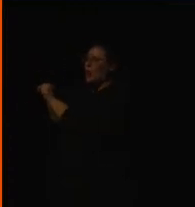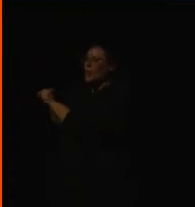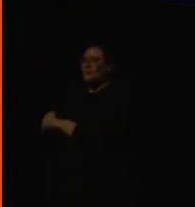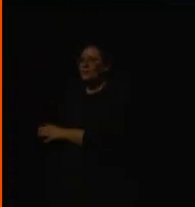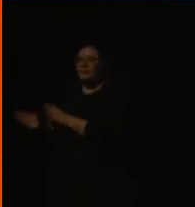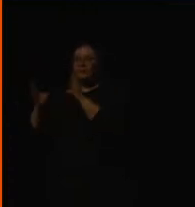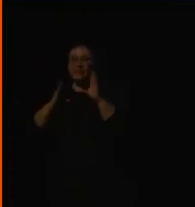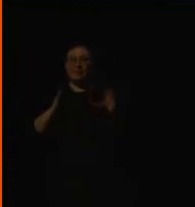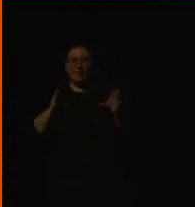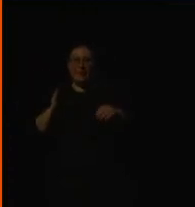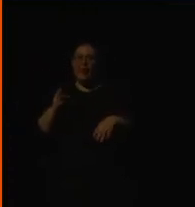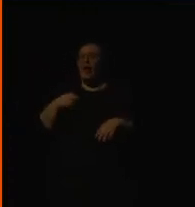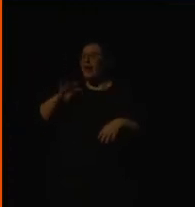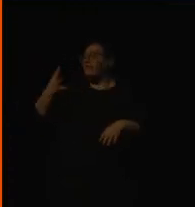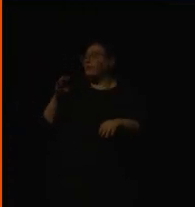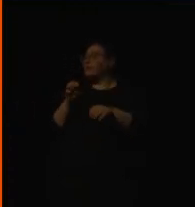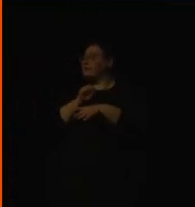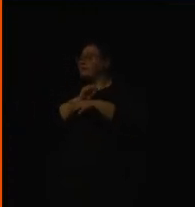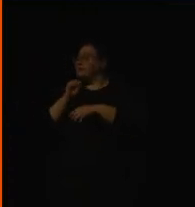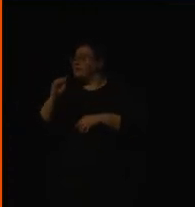I have stage 4 colon cancer, so